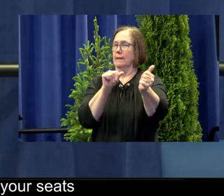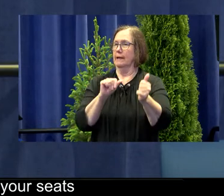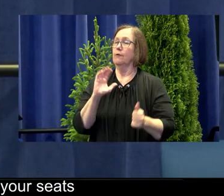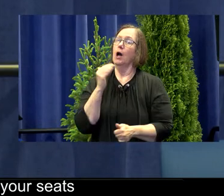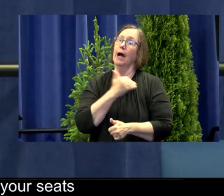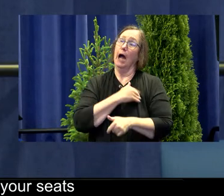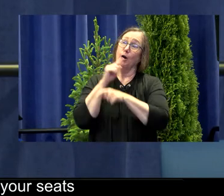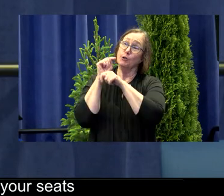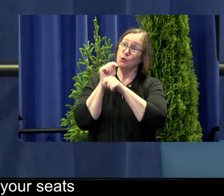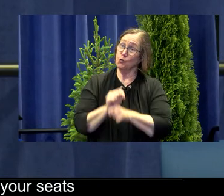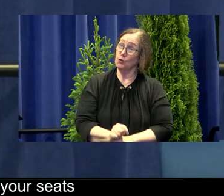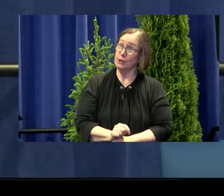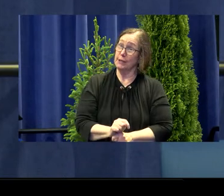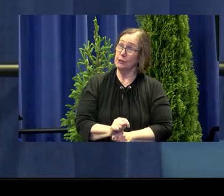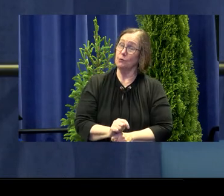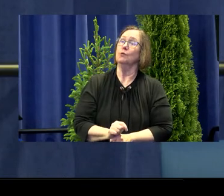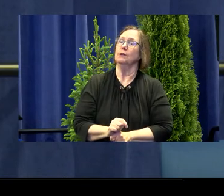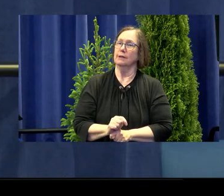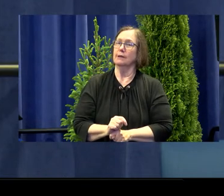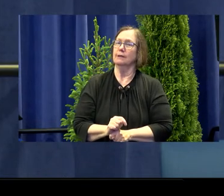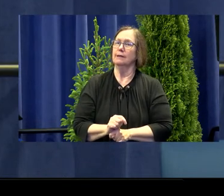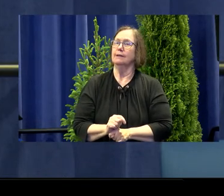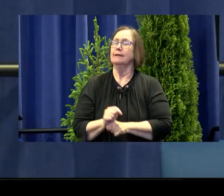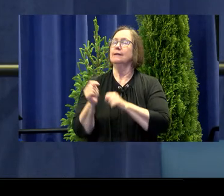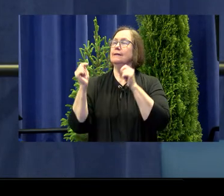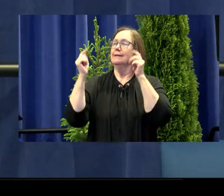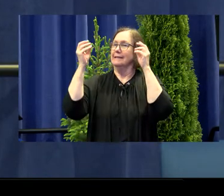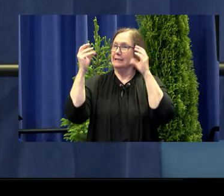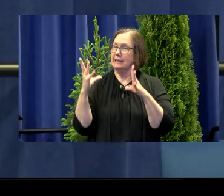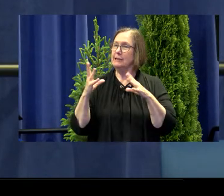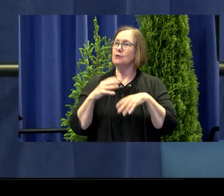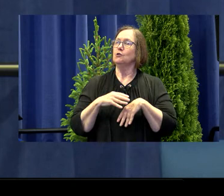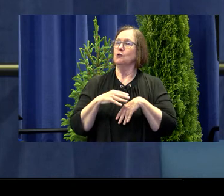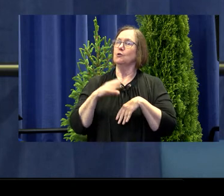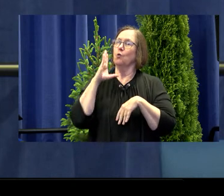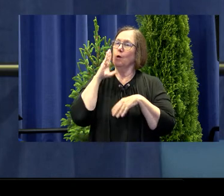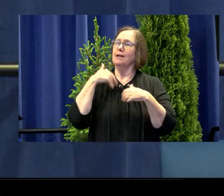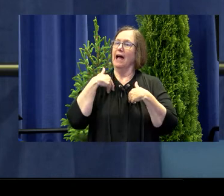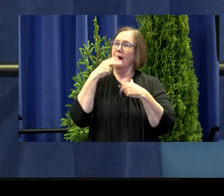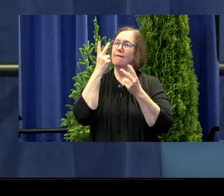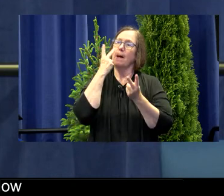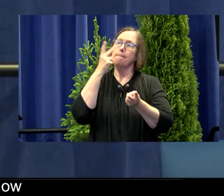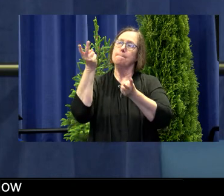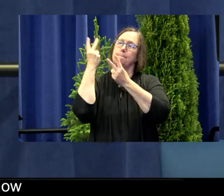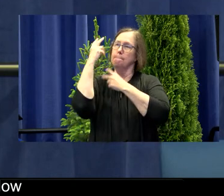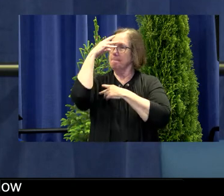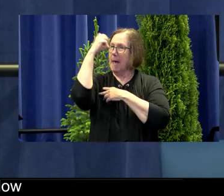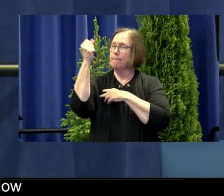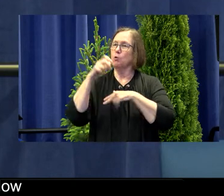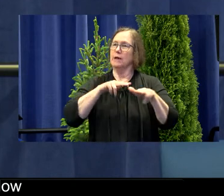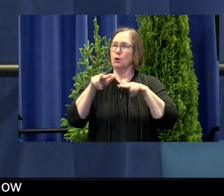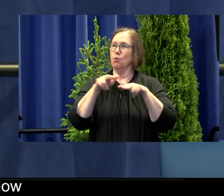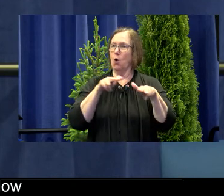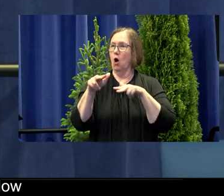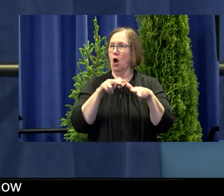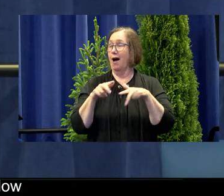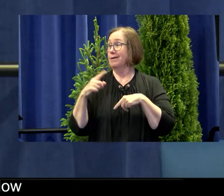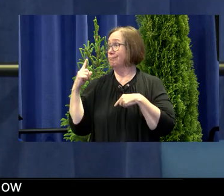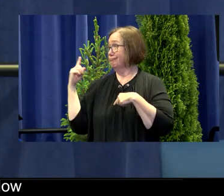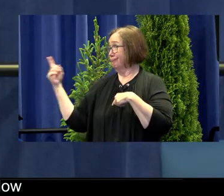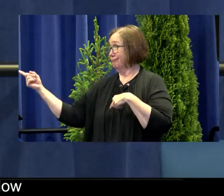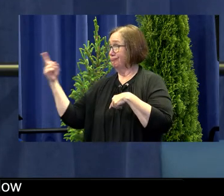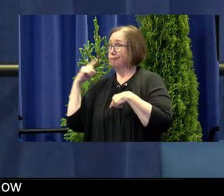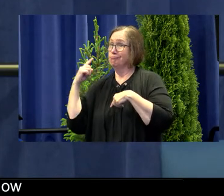at Western that faculty and graduates follow commencement with the memory walk ceremony. My colleagues on the stage and